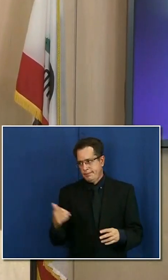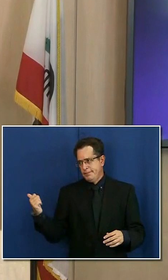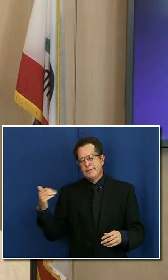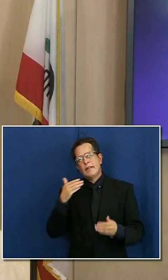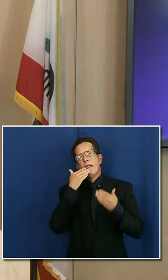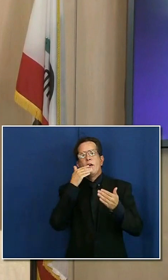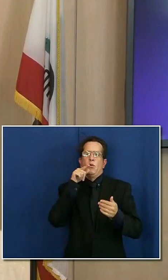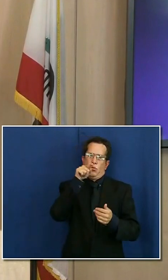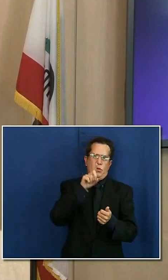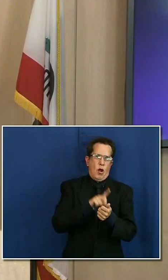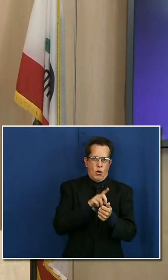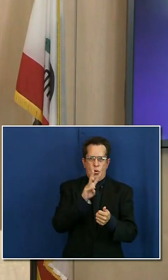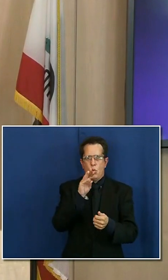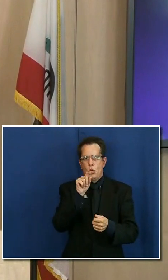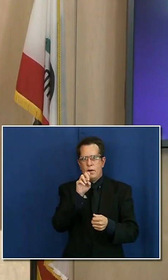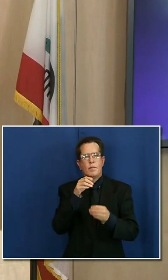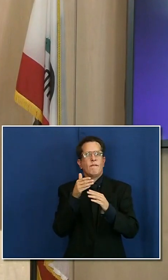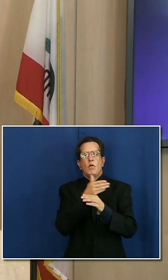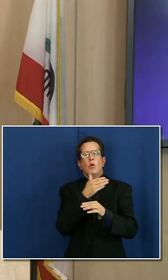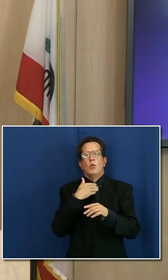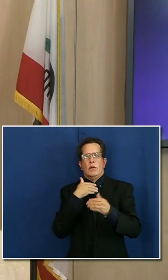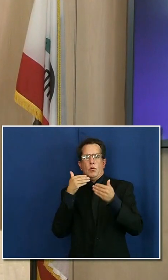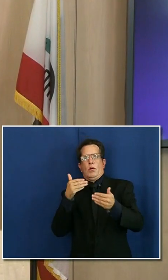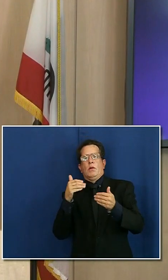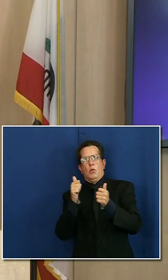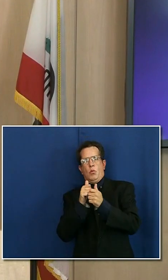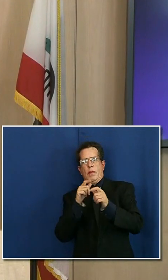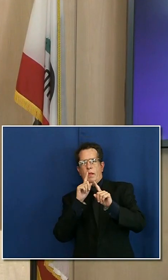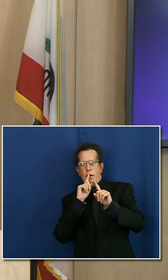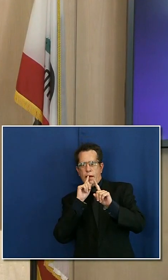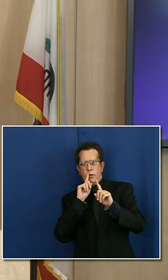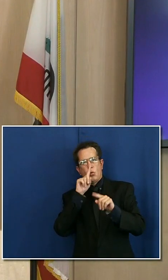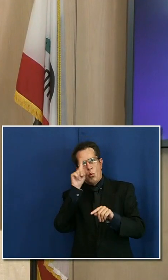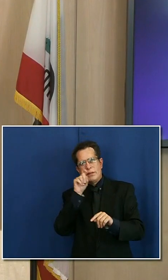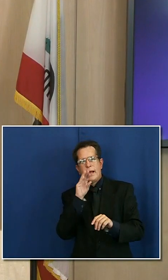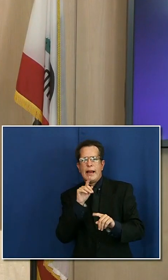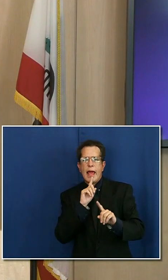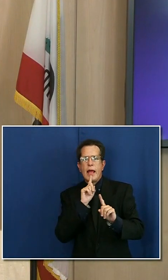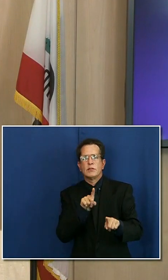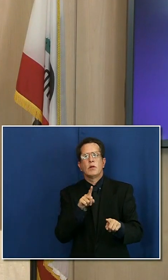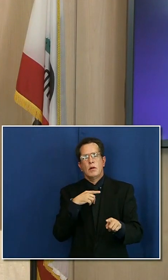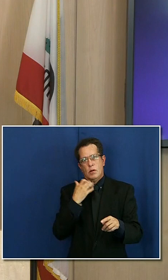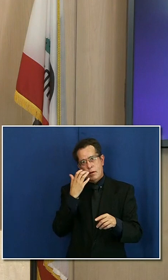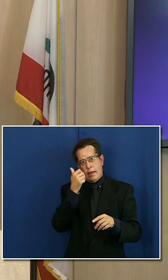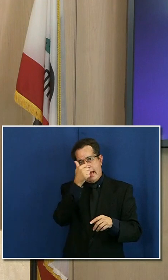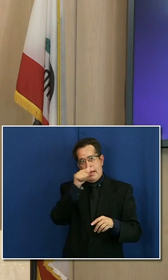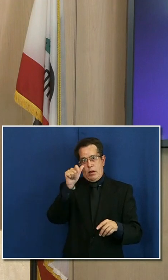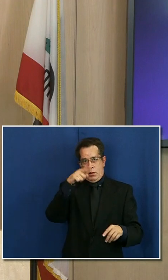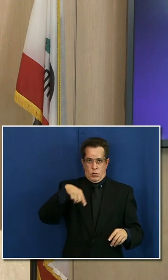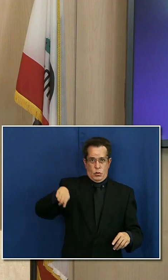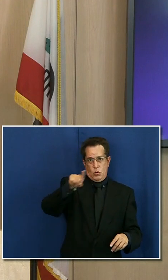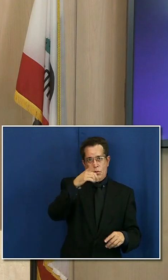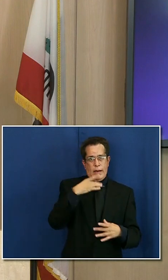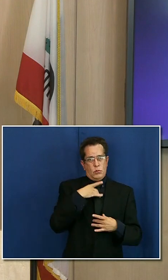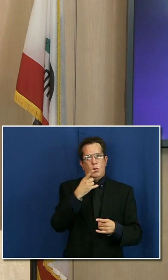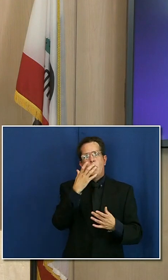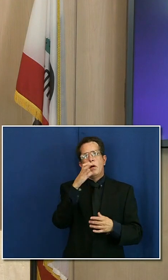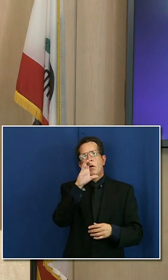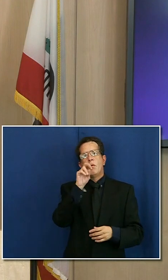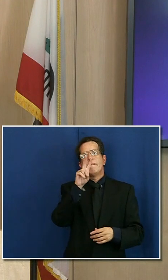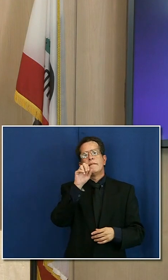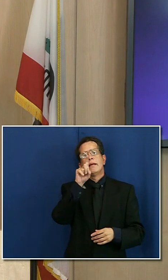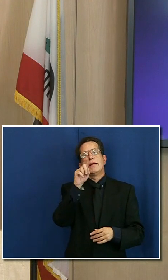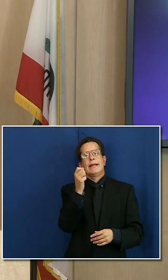Thank you, Dr. Wooten. Before we get into the questions, I just wanted to reemphasize 2 points. Anyone interested in getting a